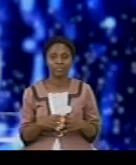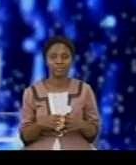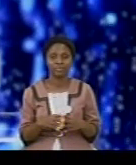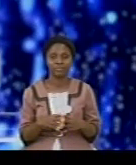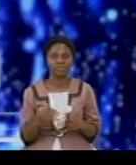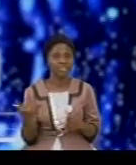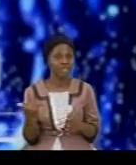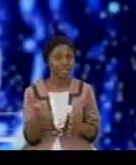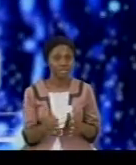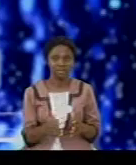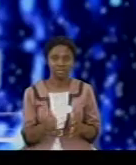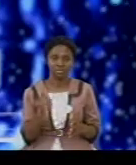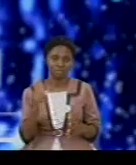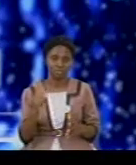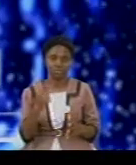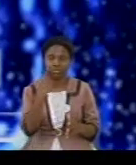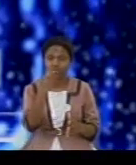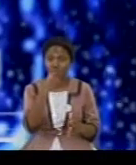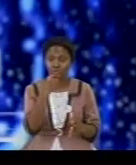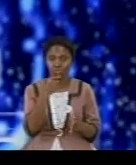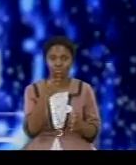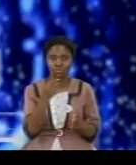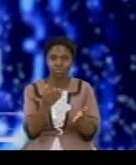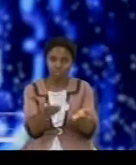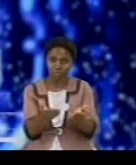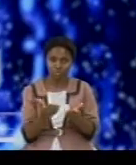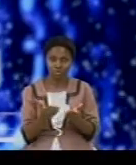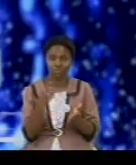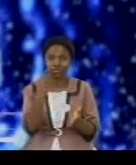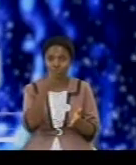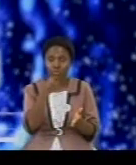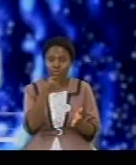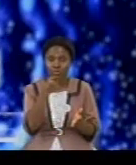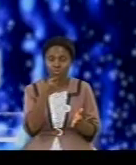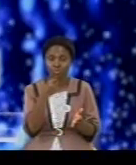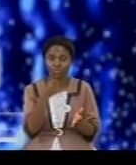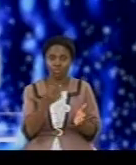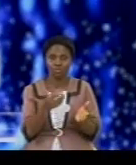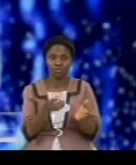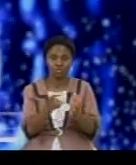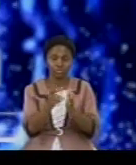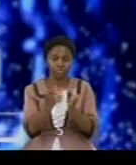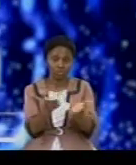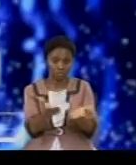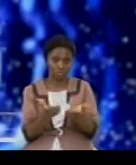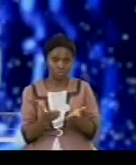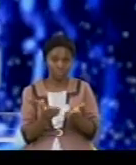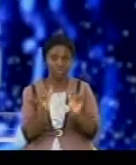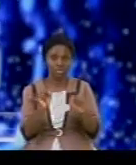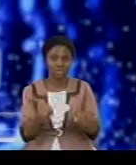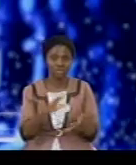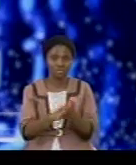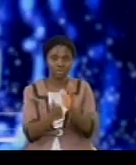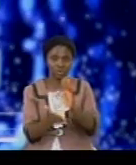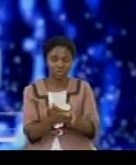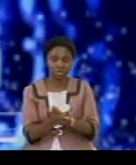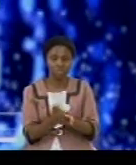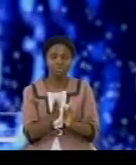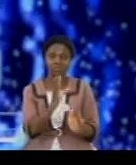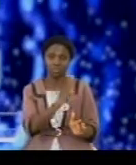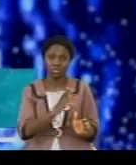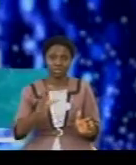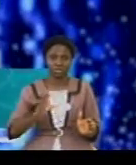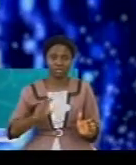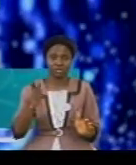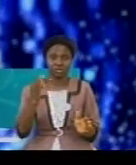anybody who so wills, anybody who so desires can become the citizen of the kingdom of